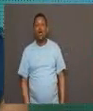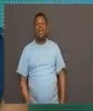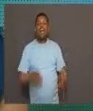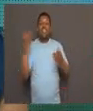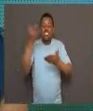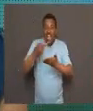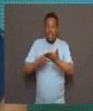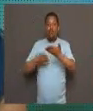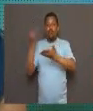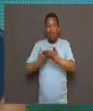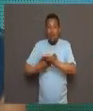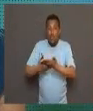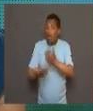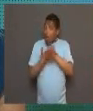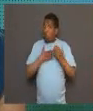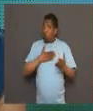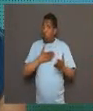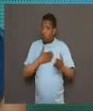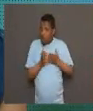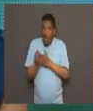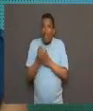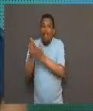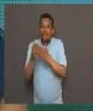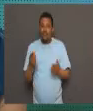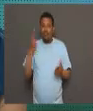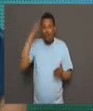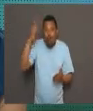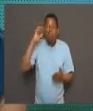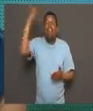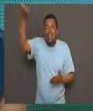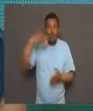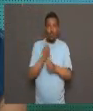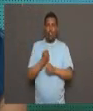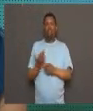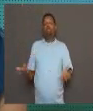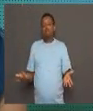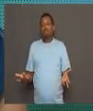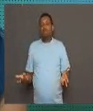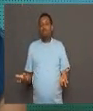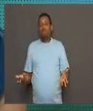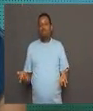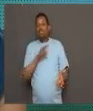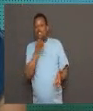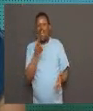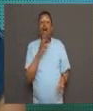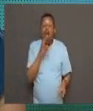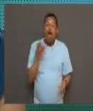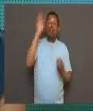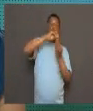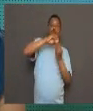Sketch maps are helpful guidelines for later work. They are